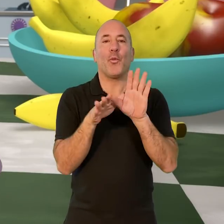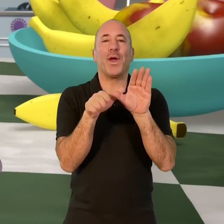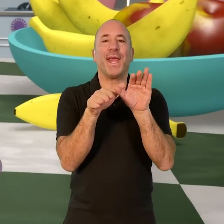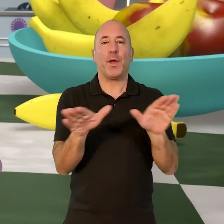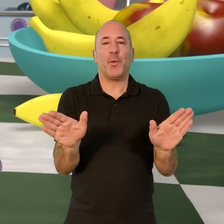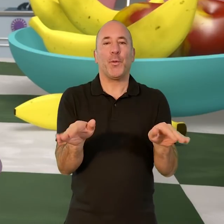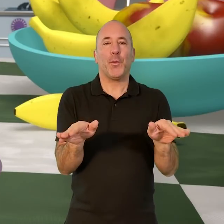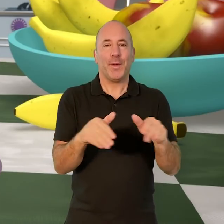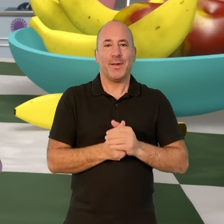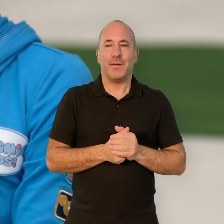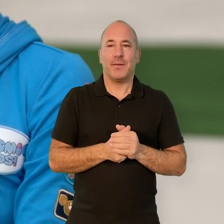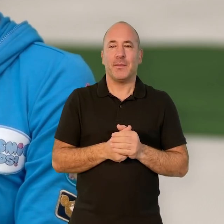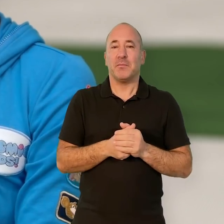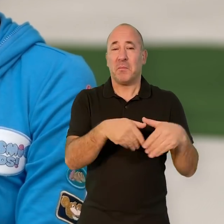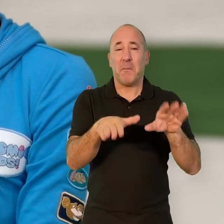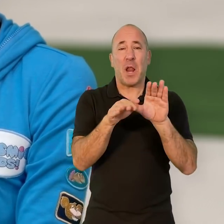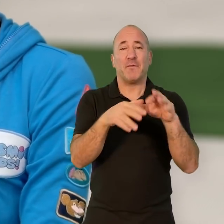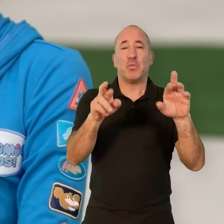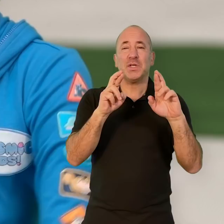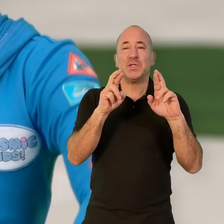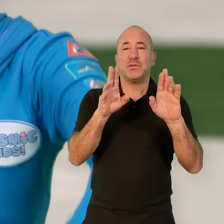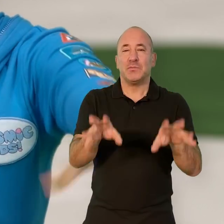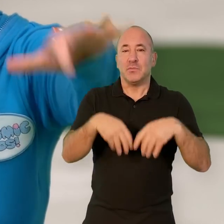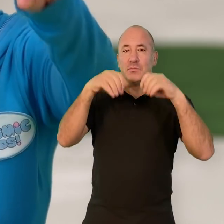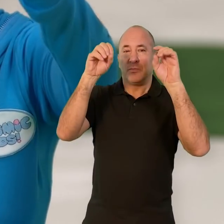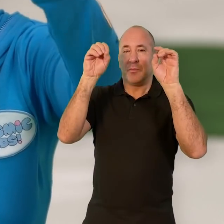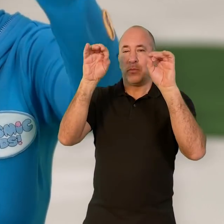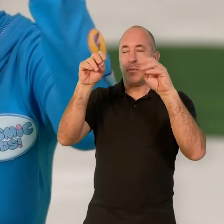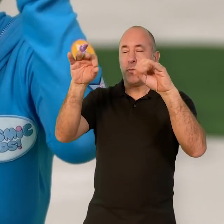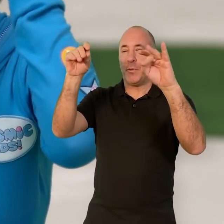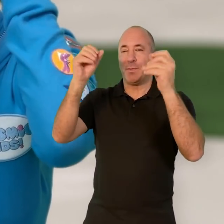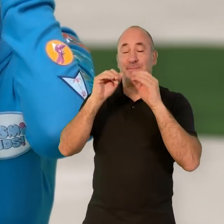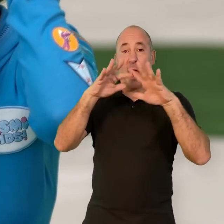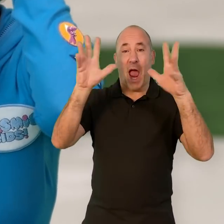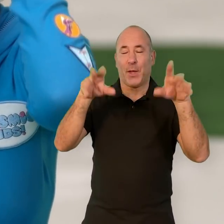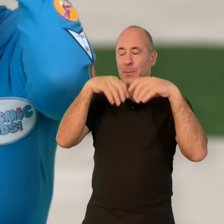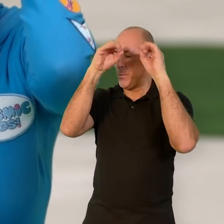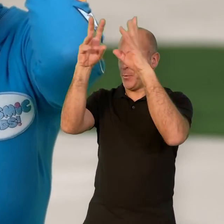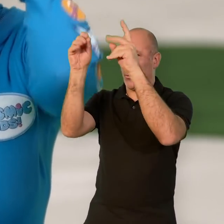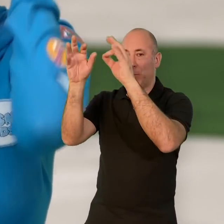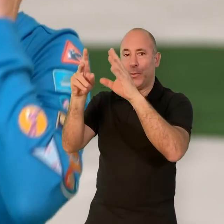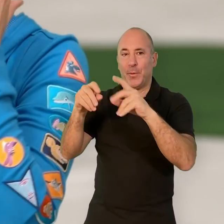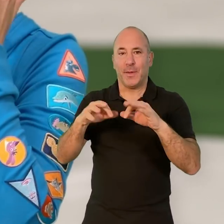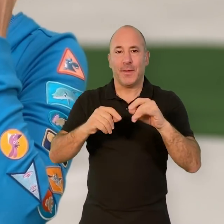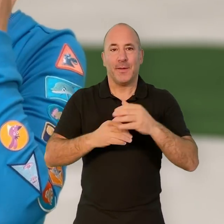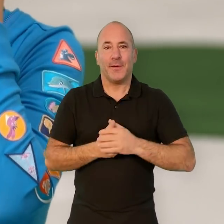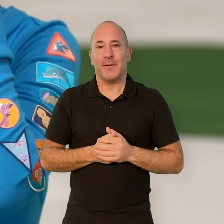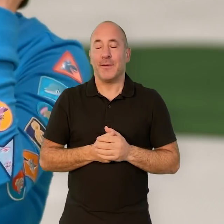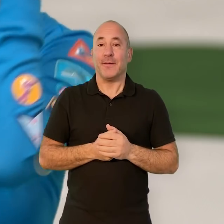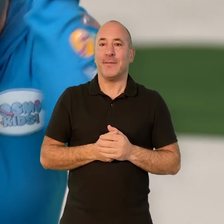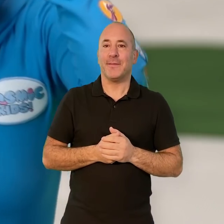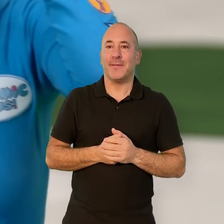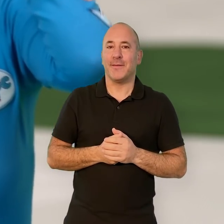Flutter your wings. The Butterfly of Wishes sprinkles Betsy with her lovely sparkly